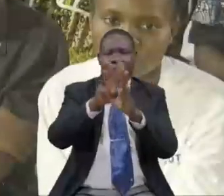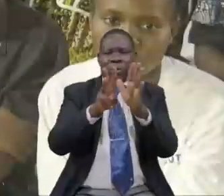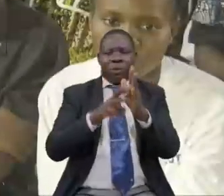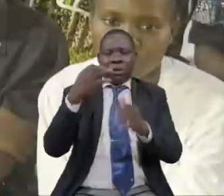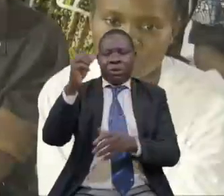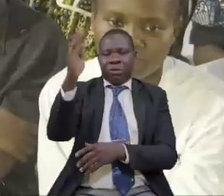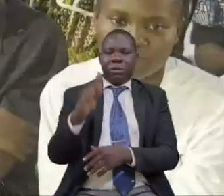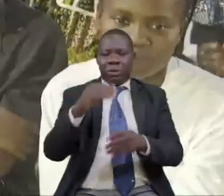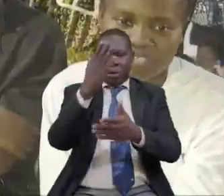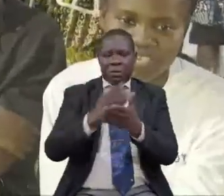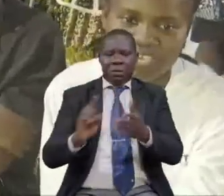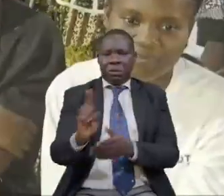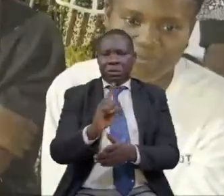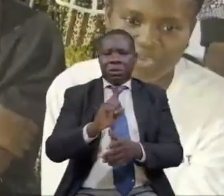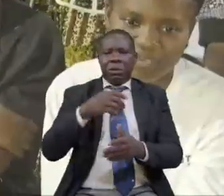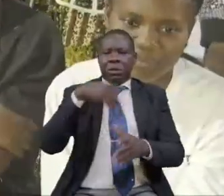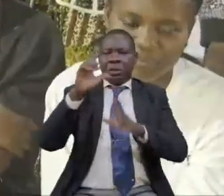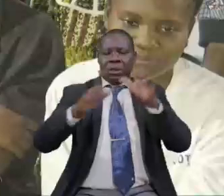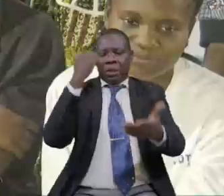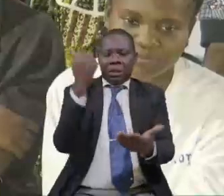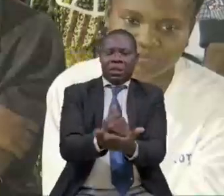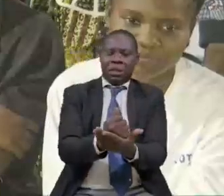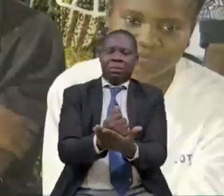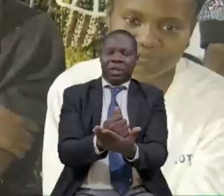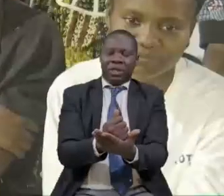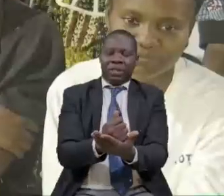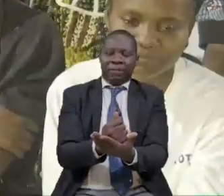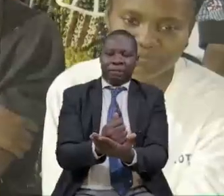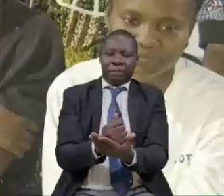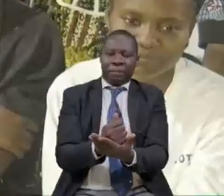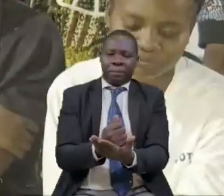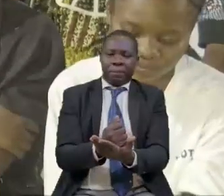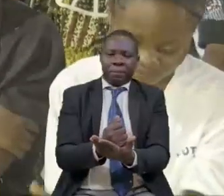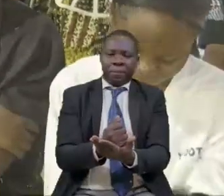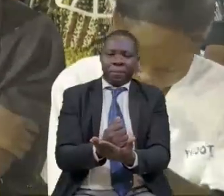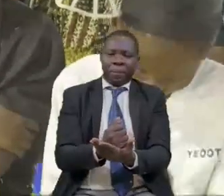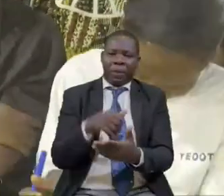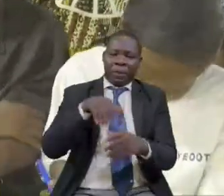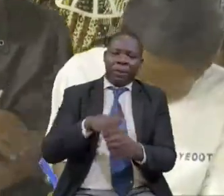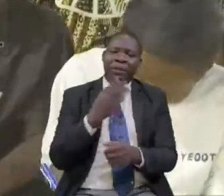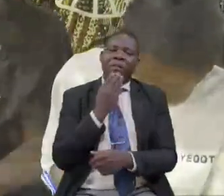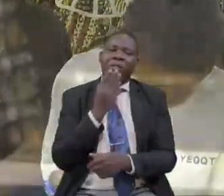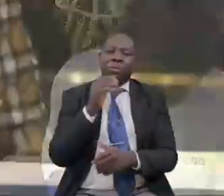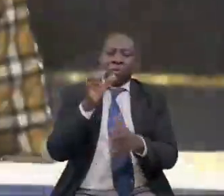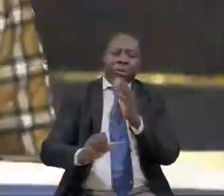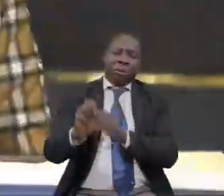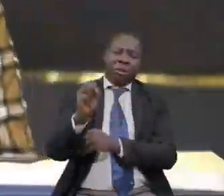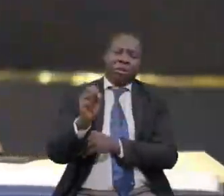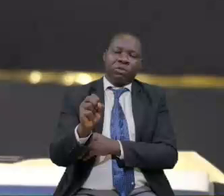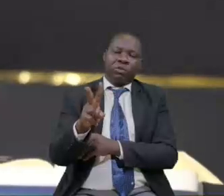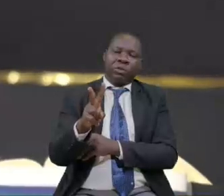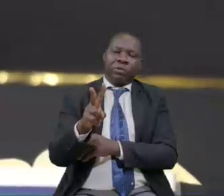say amen. Amen. In Hebrews chapter 12, reading from